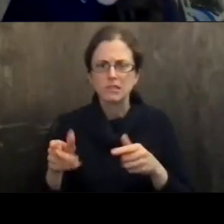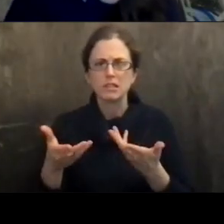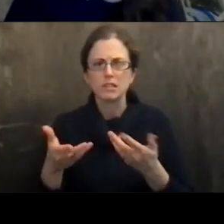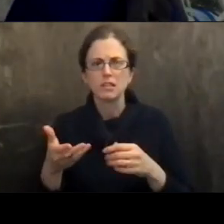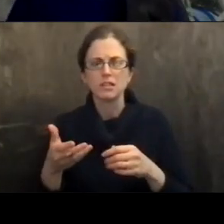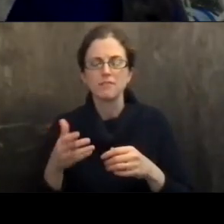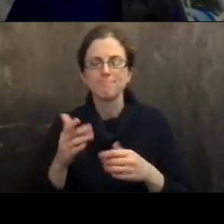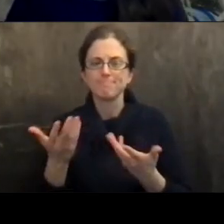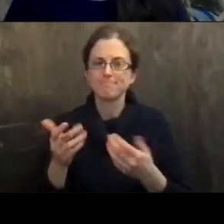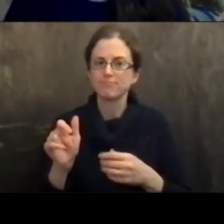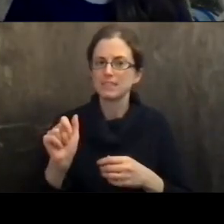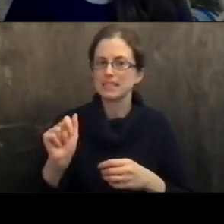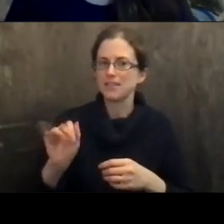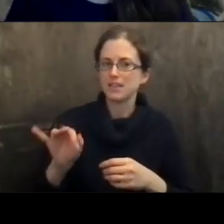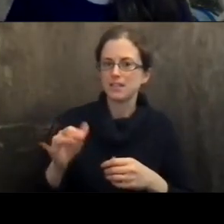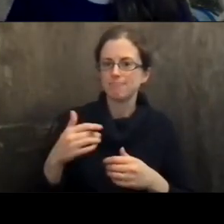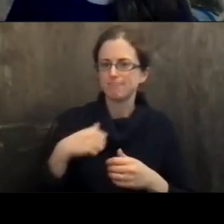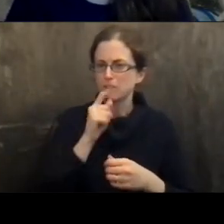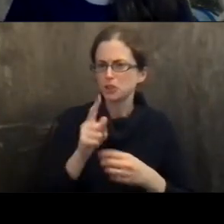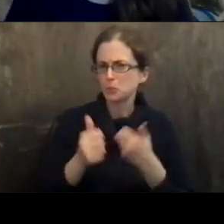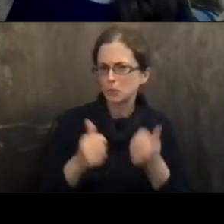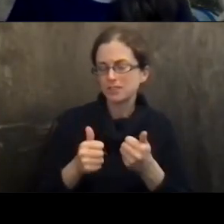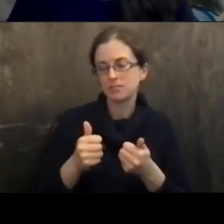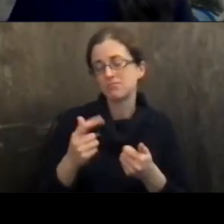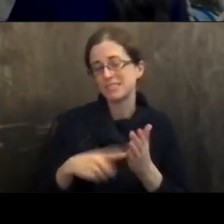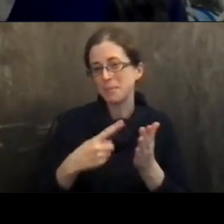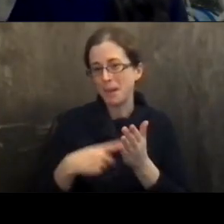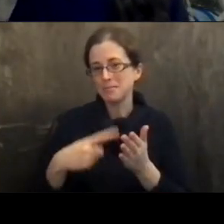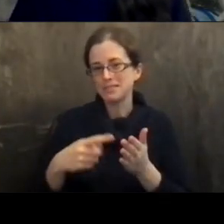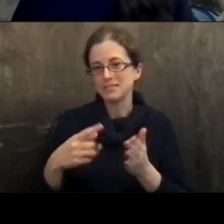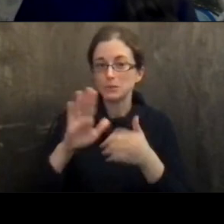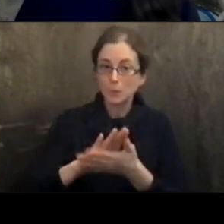choice, then whichever test is easier to access is the test that you should use.